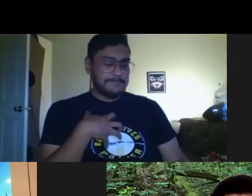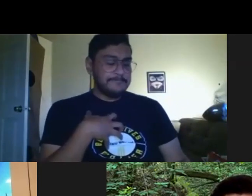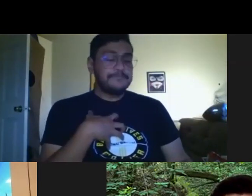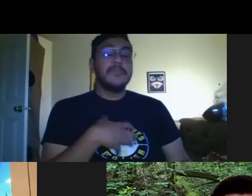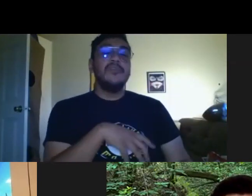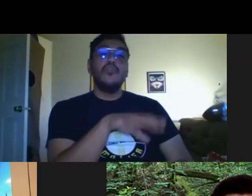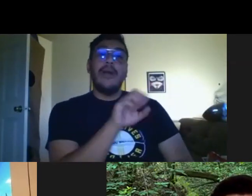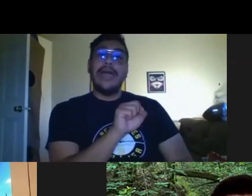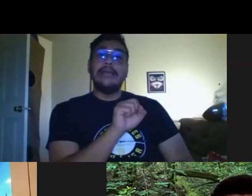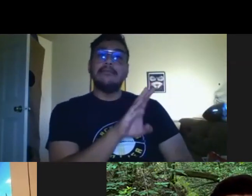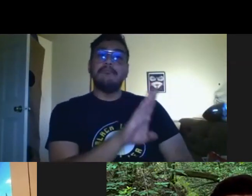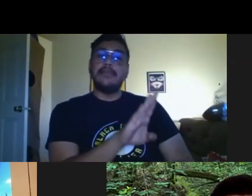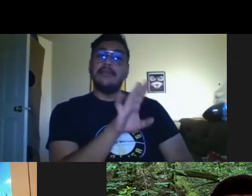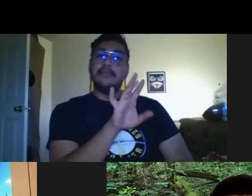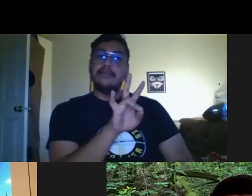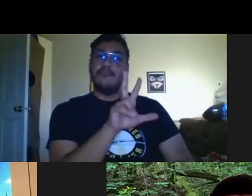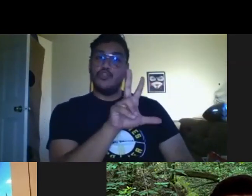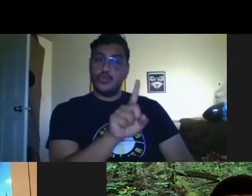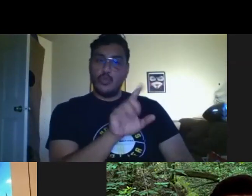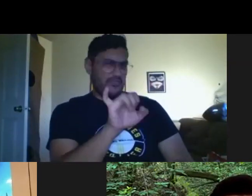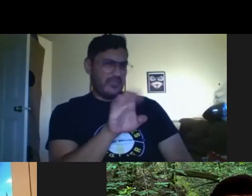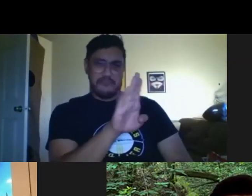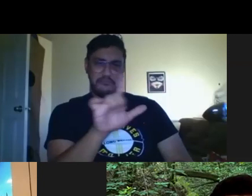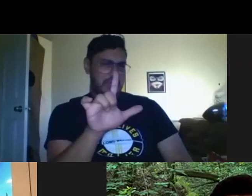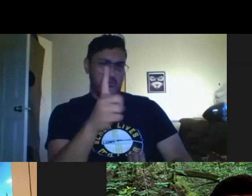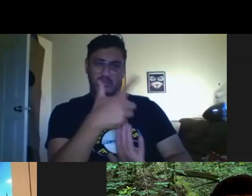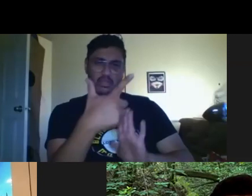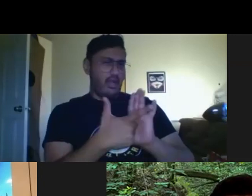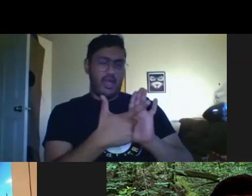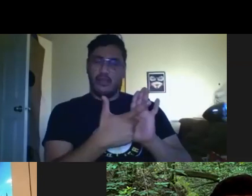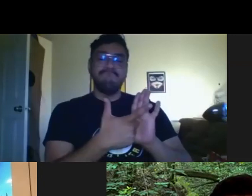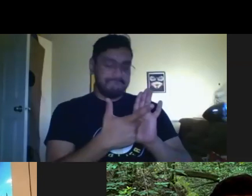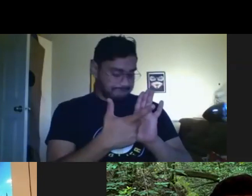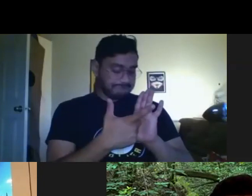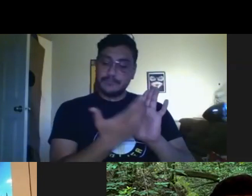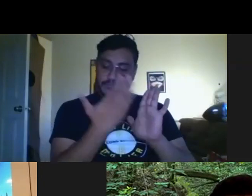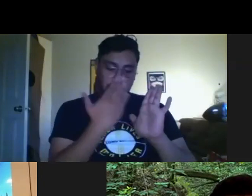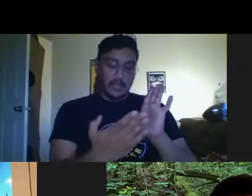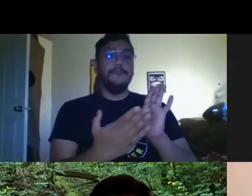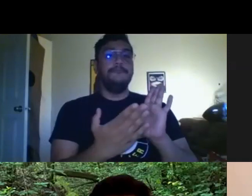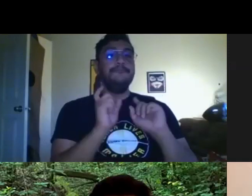731 is a bill that I think is long overdue. It gives an independent